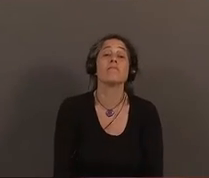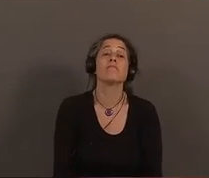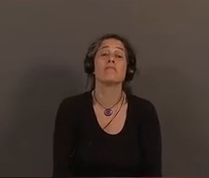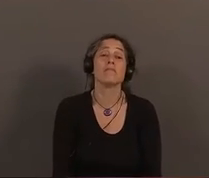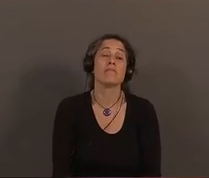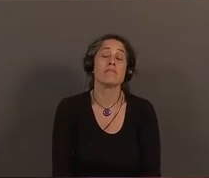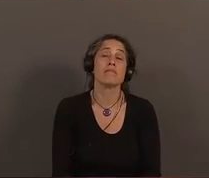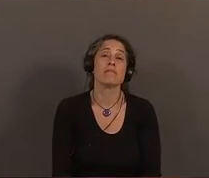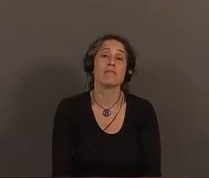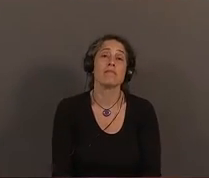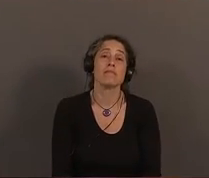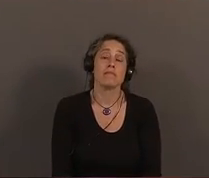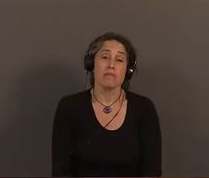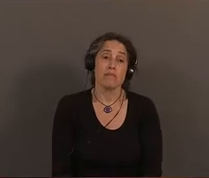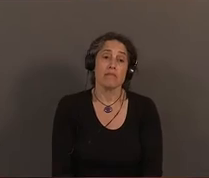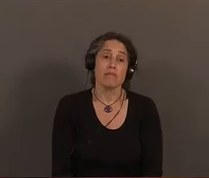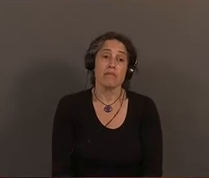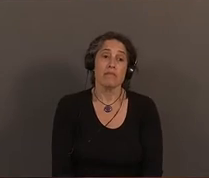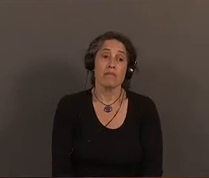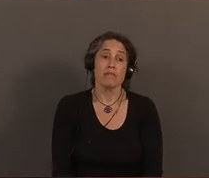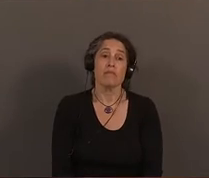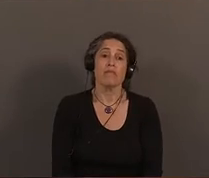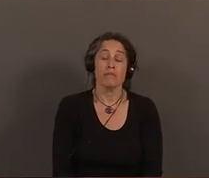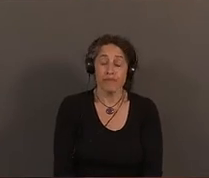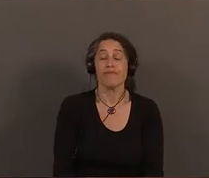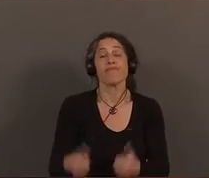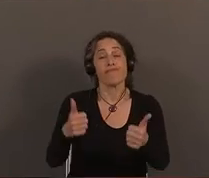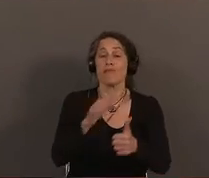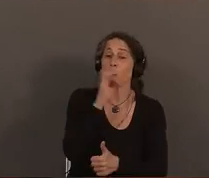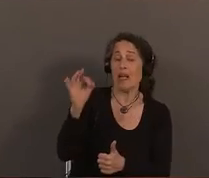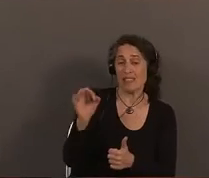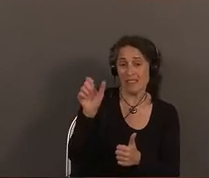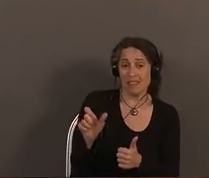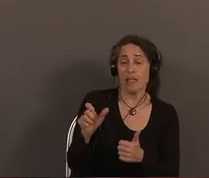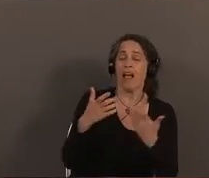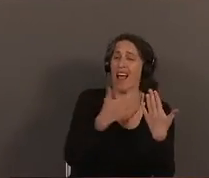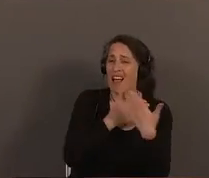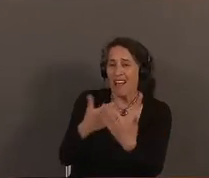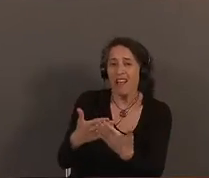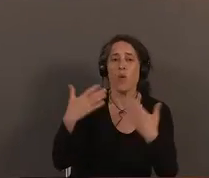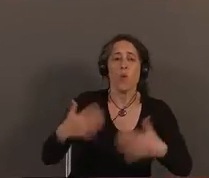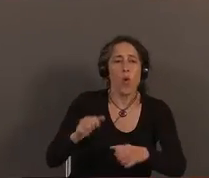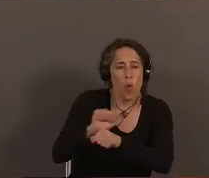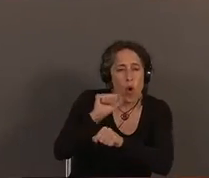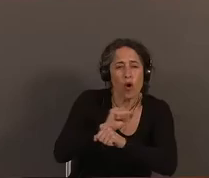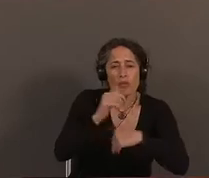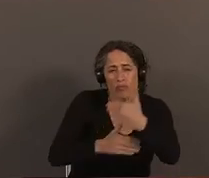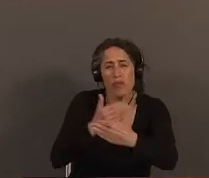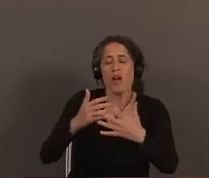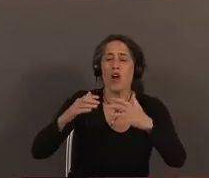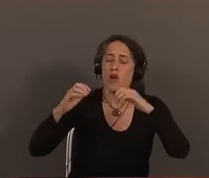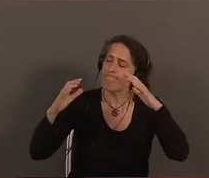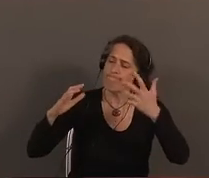maximum wholesale roaming prices that operators would pay to each other. Do you consider